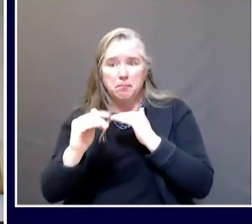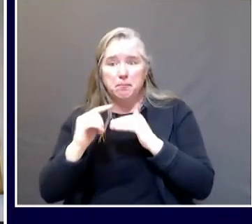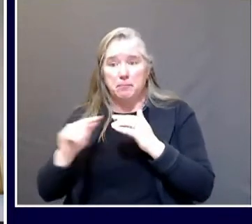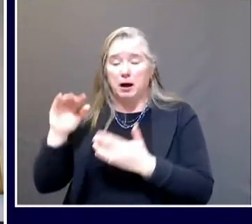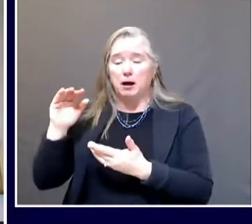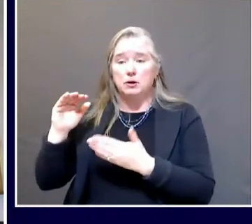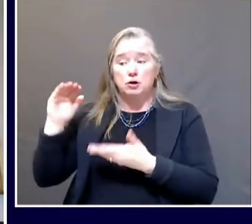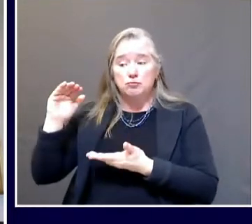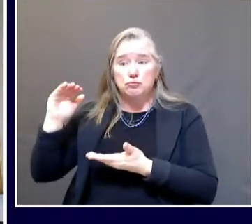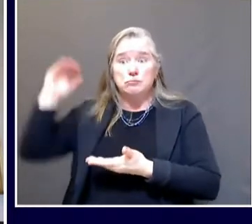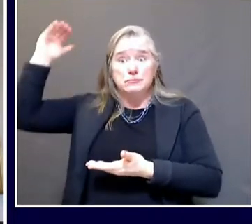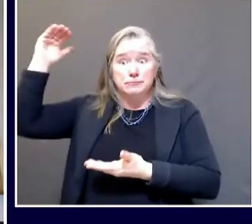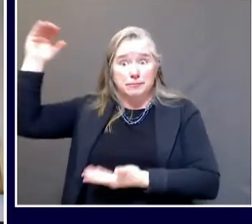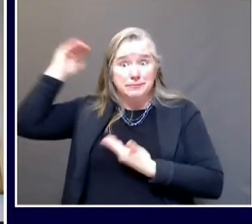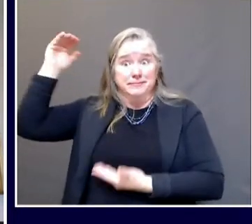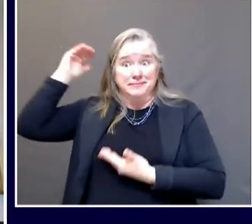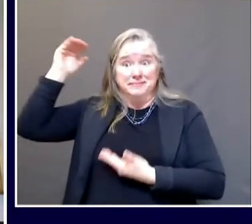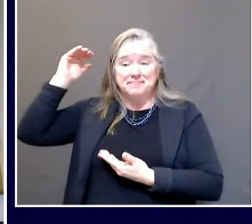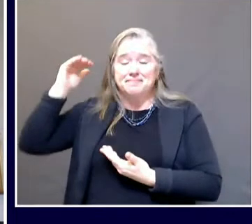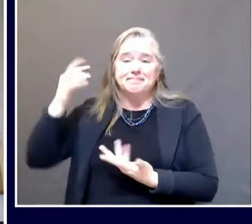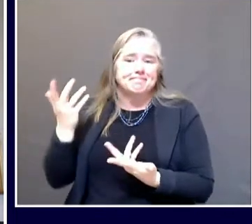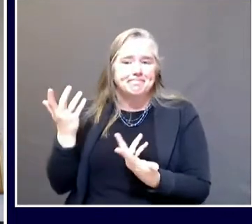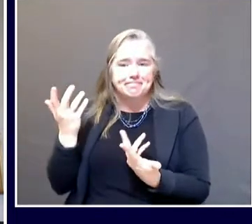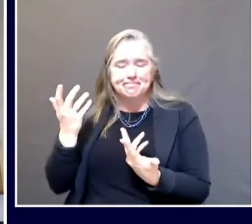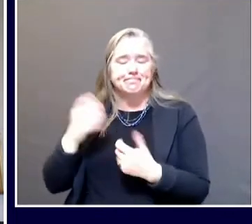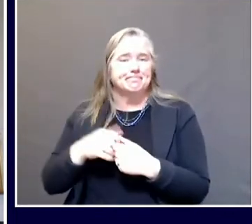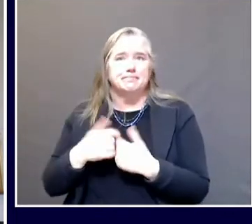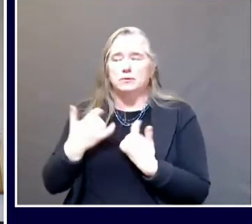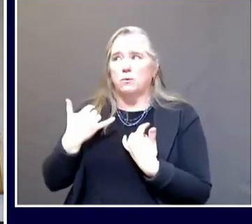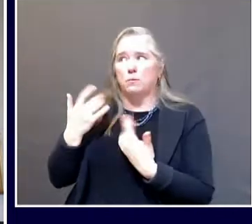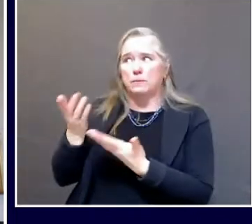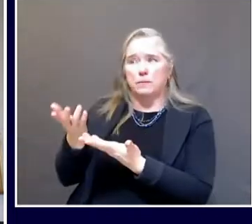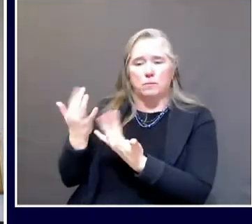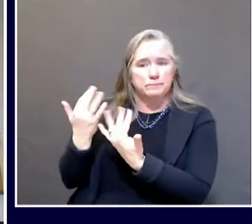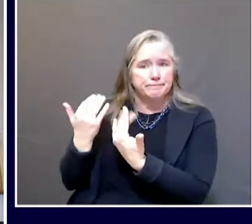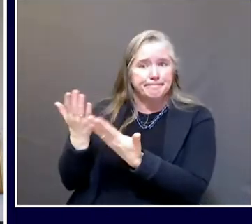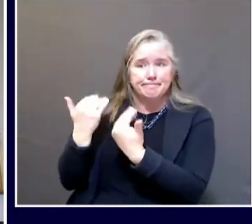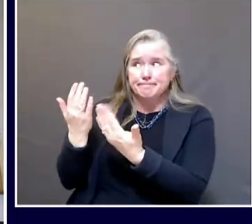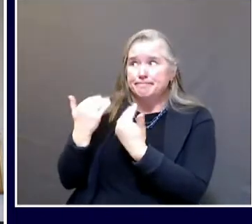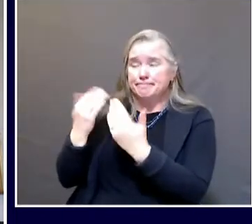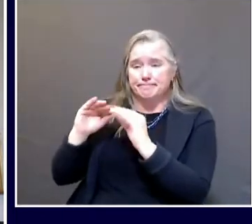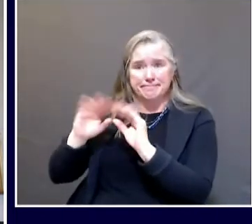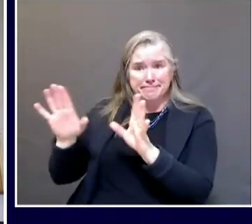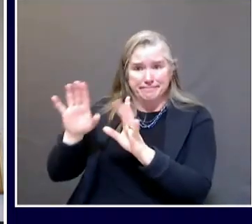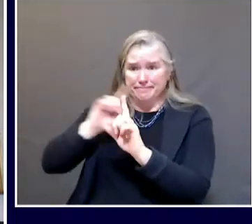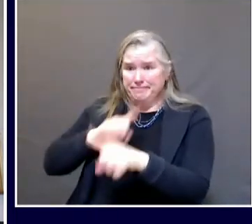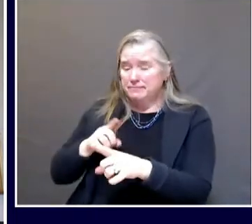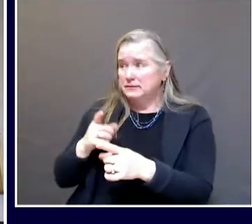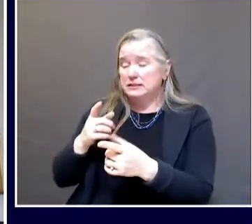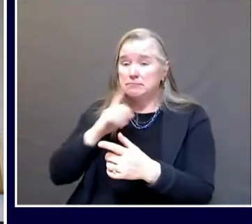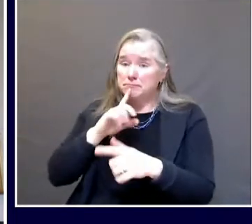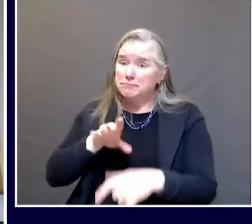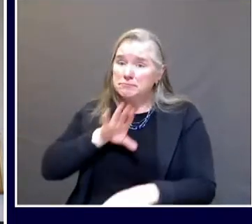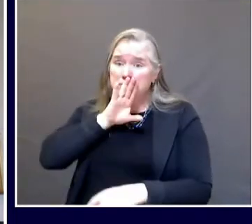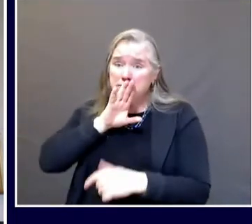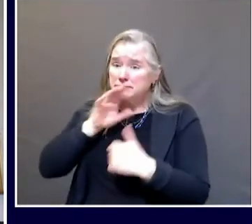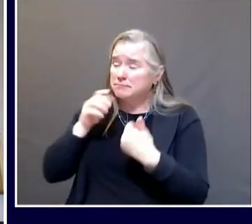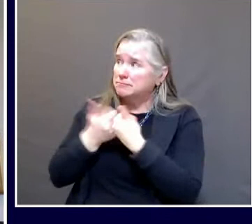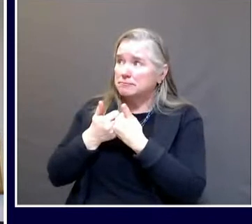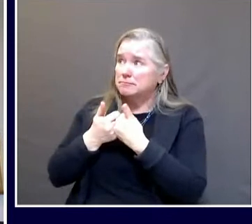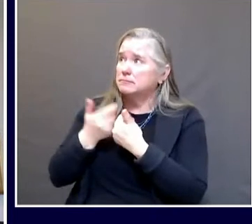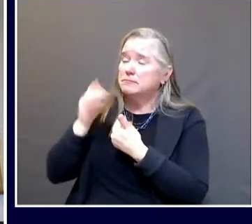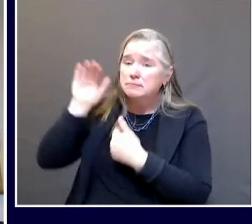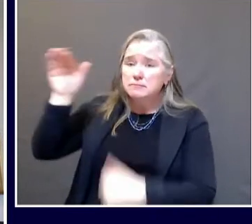an increase. We're trying to sort out and get clear answers, which has been difficult. We're trying to get clear answers from the